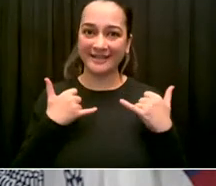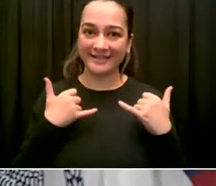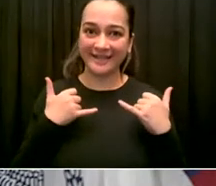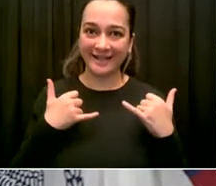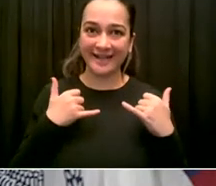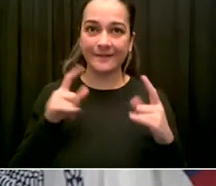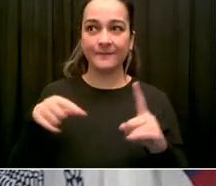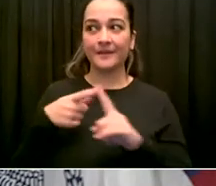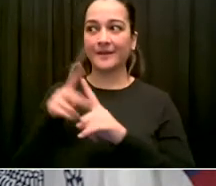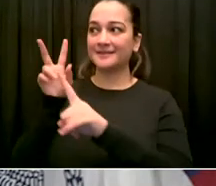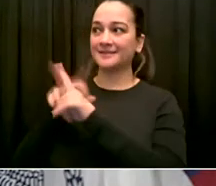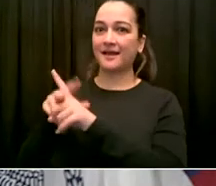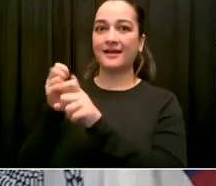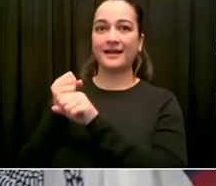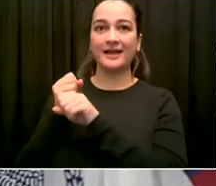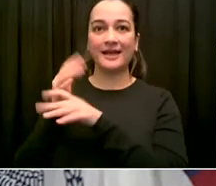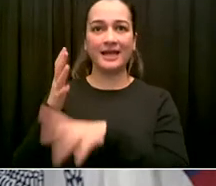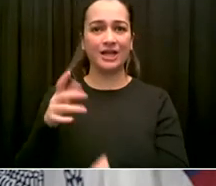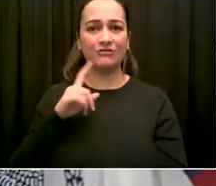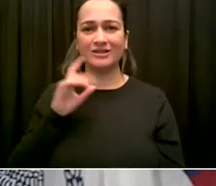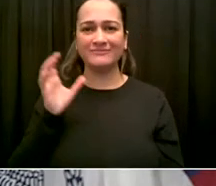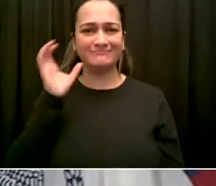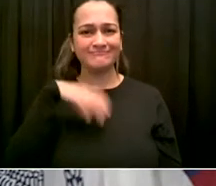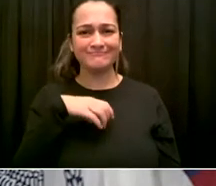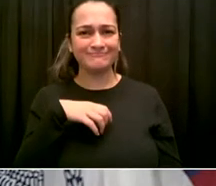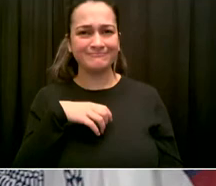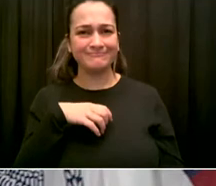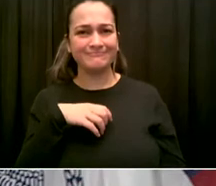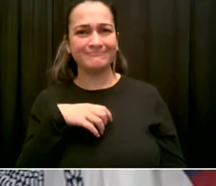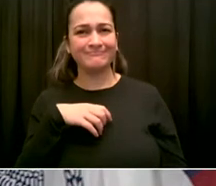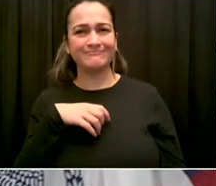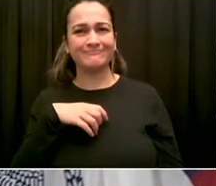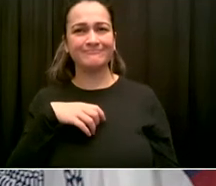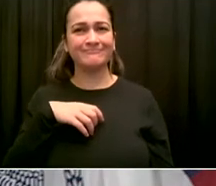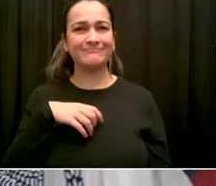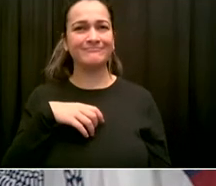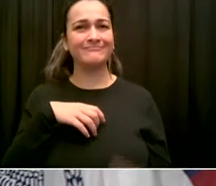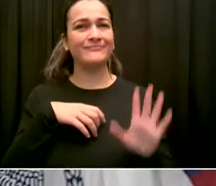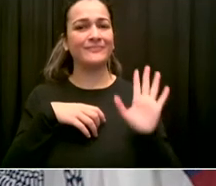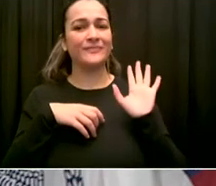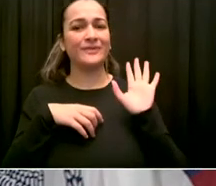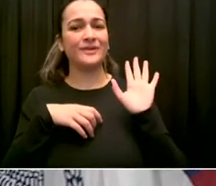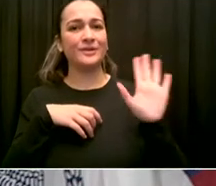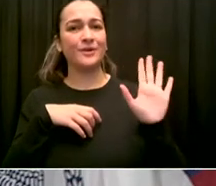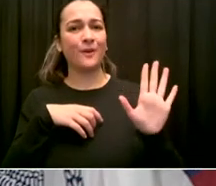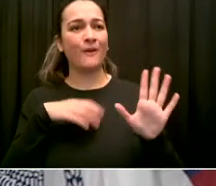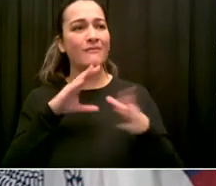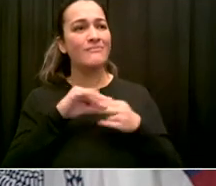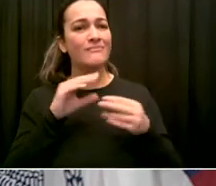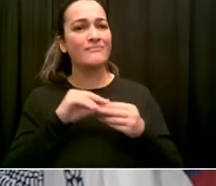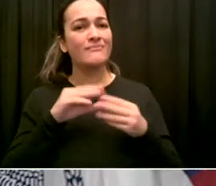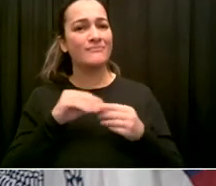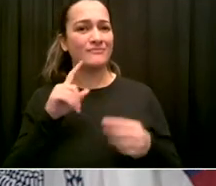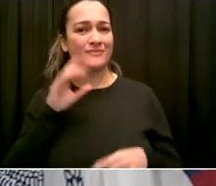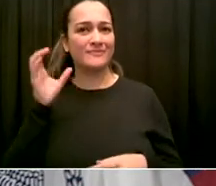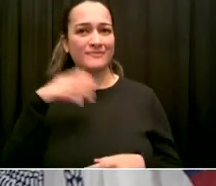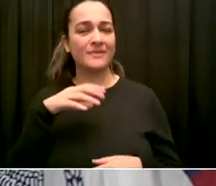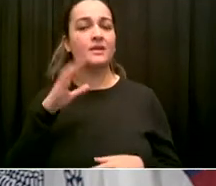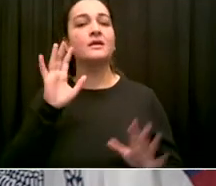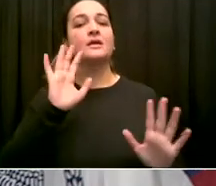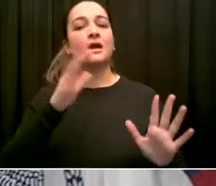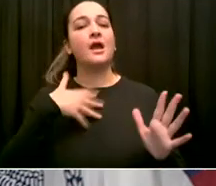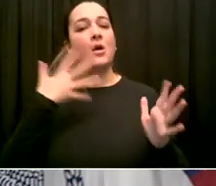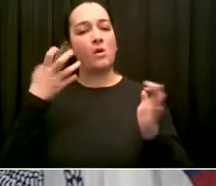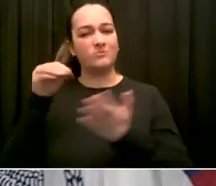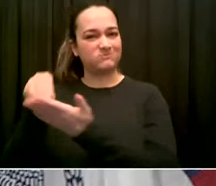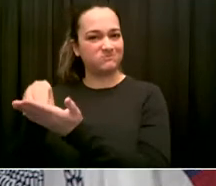I believe you need to, for the record, explain why you want to desecrate our national pastime with a rule that